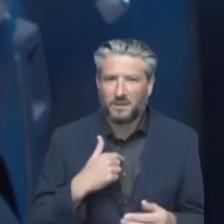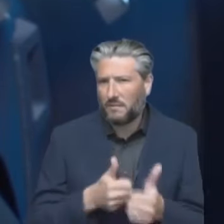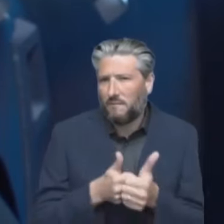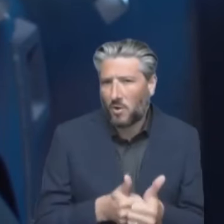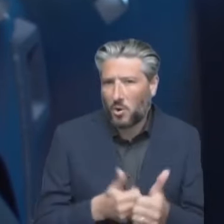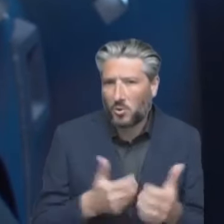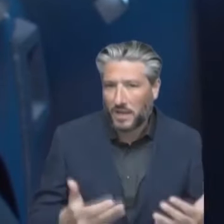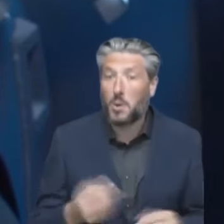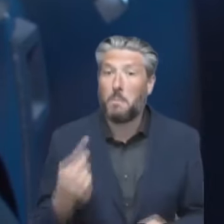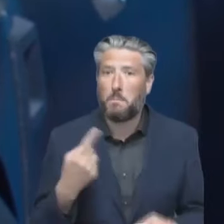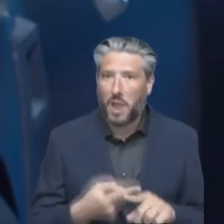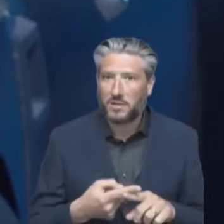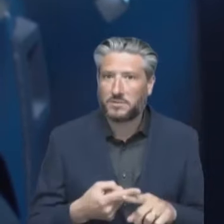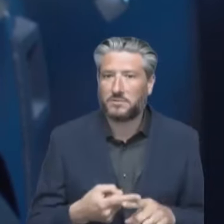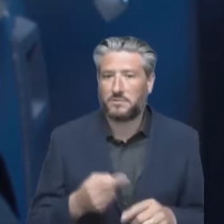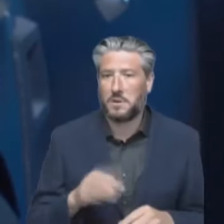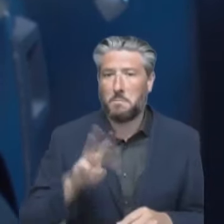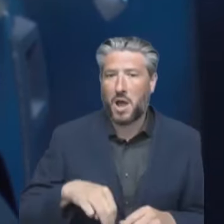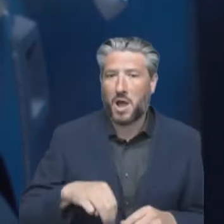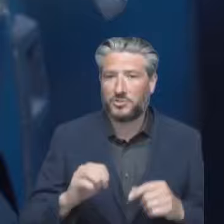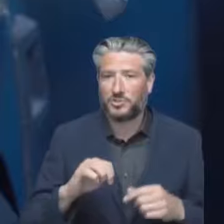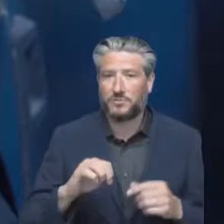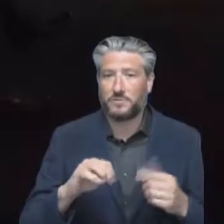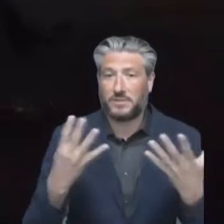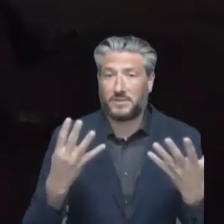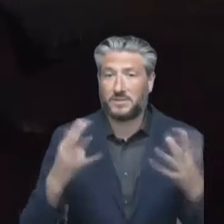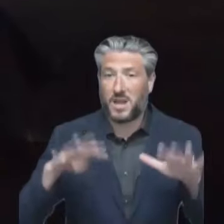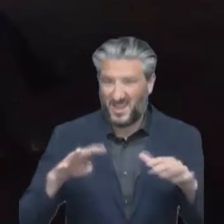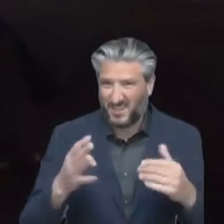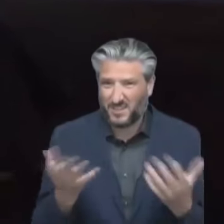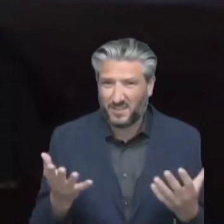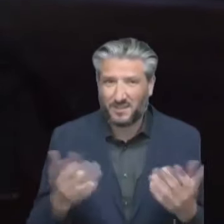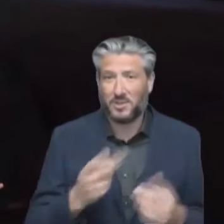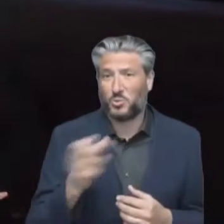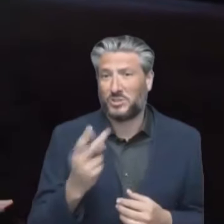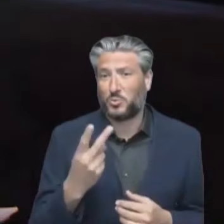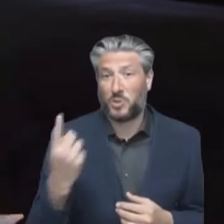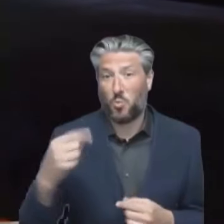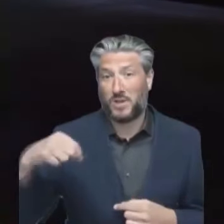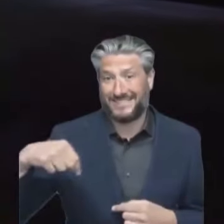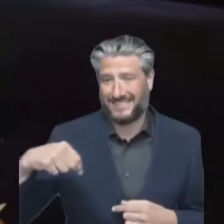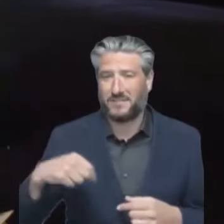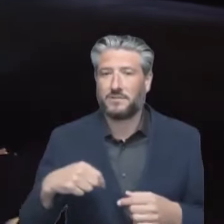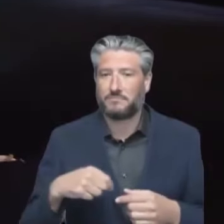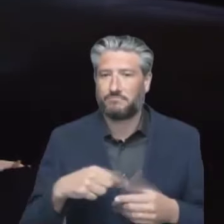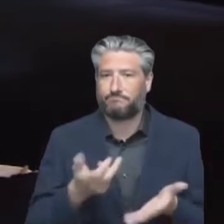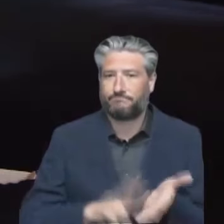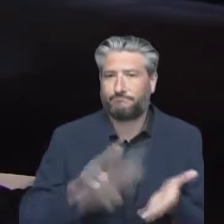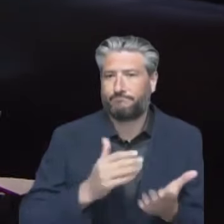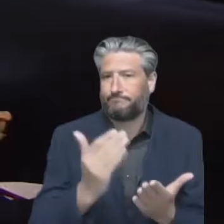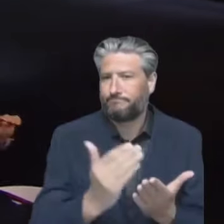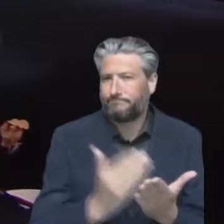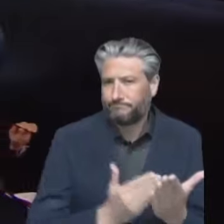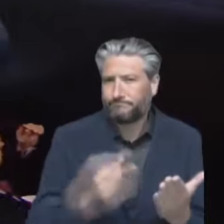9, 2021, the General Meeting of Shareholders is being held today in camera, and as a result, the votes were closed at 3 p.m. yesterday.